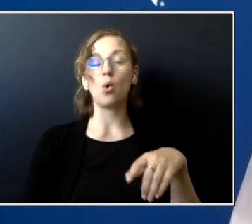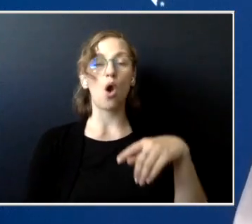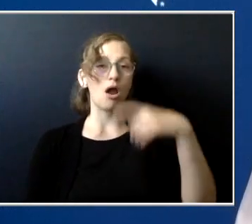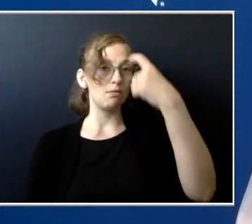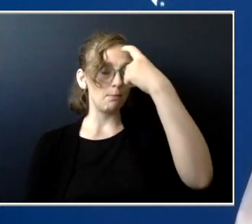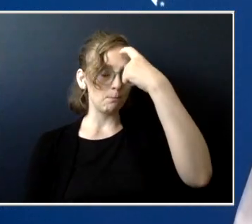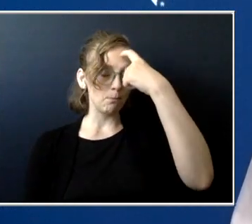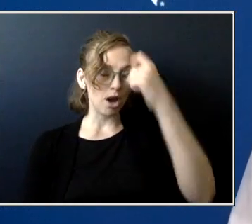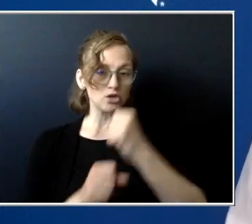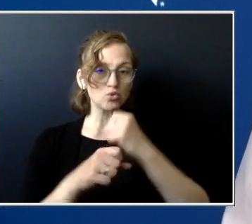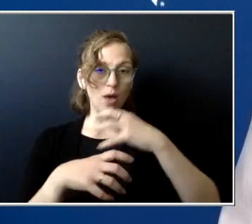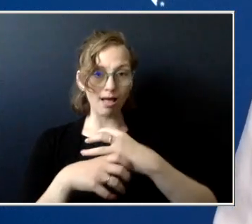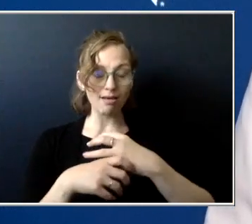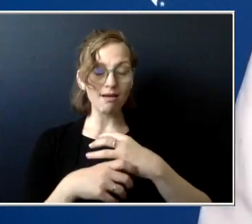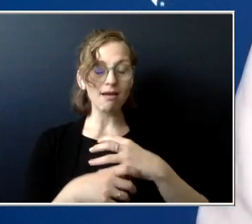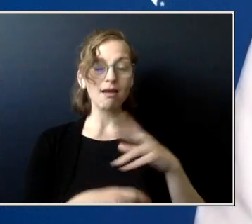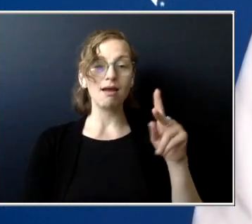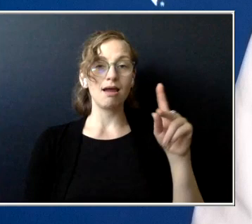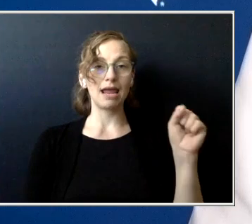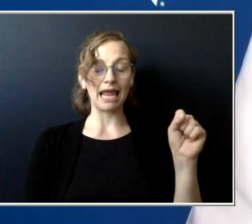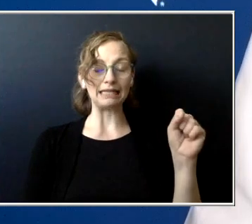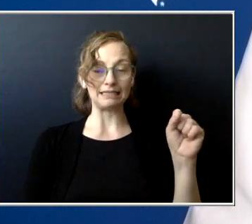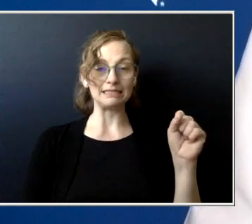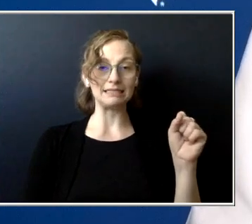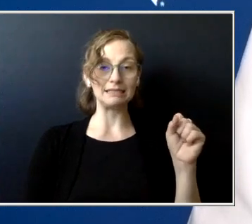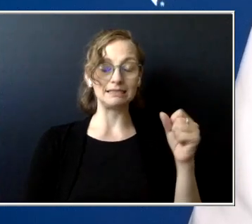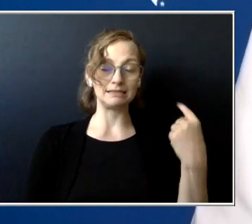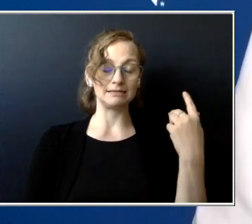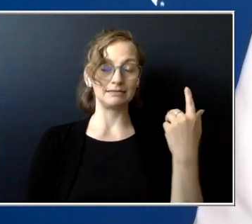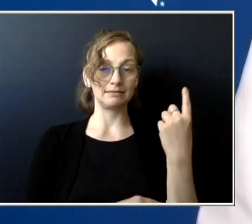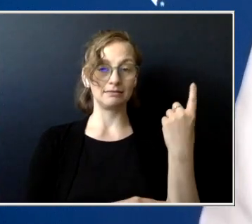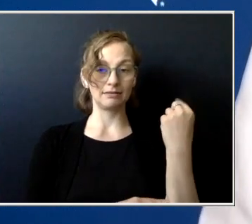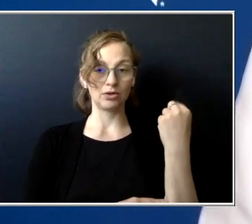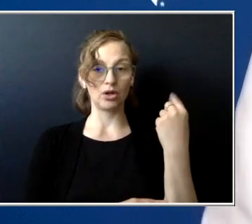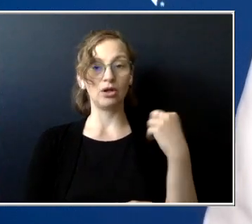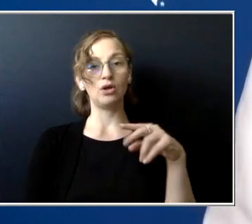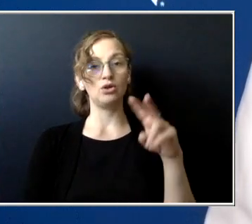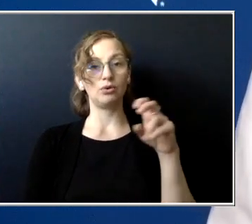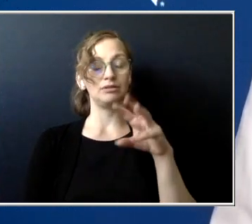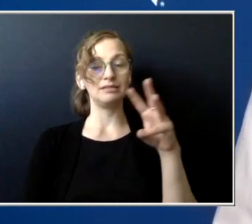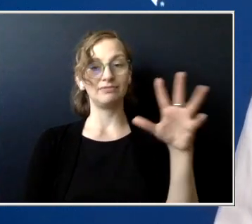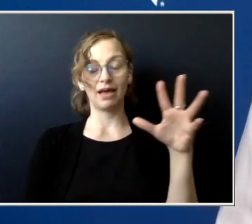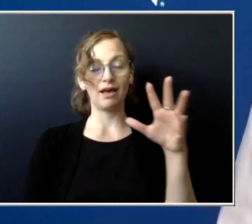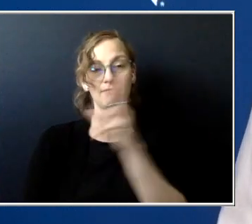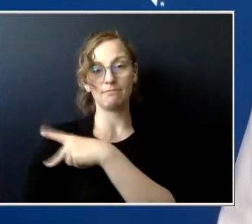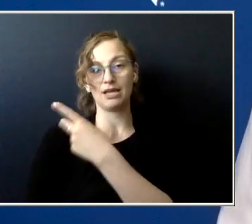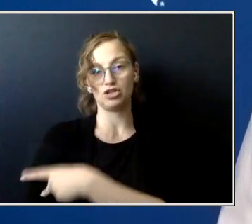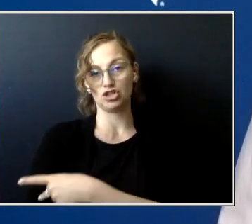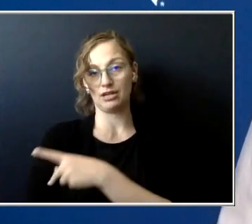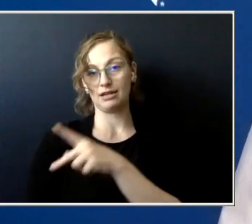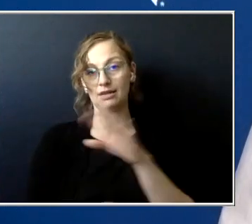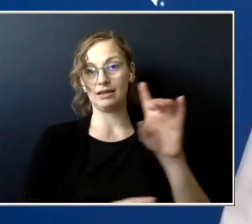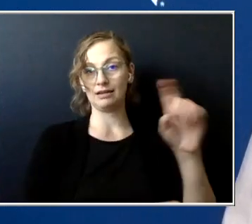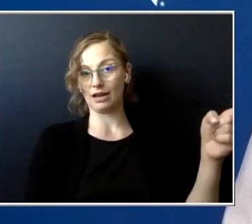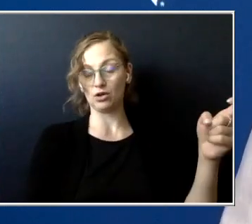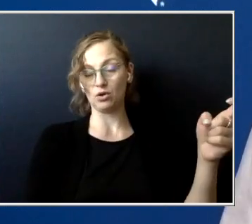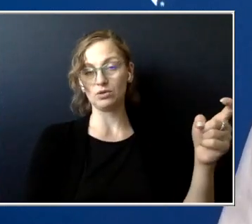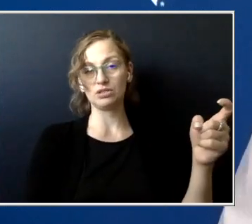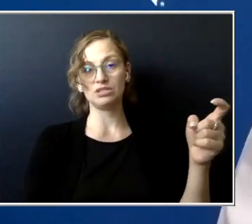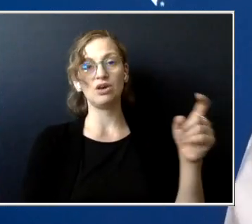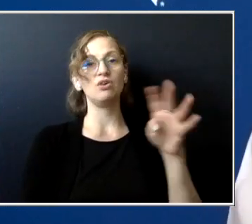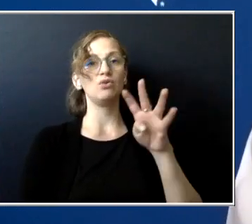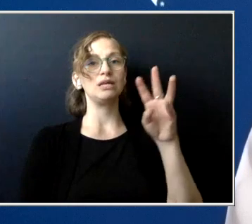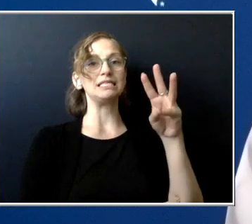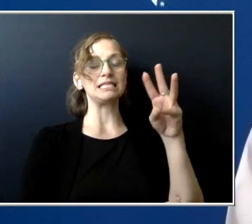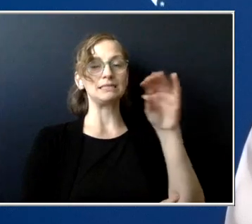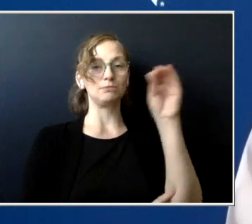of 65 human cases that were diagnosed by laboratory. 46 of those were neuroinvasive. What does that mean? Does that mean